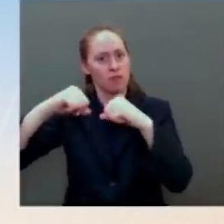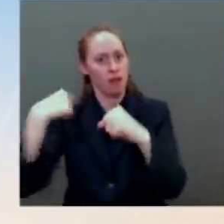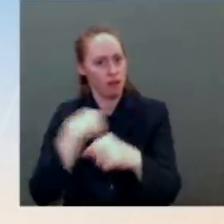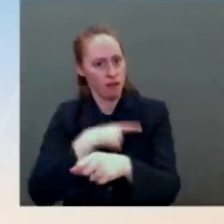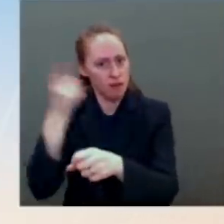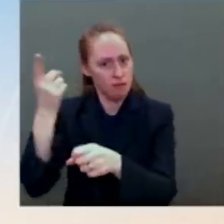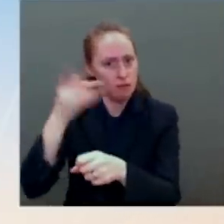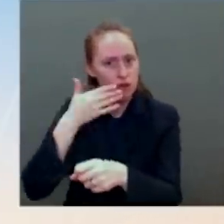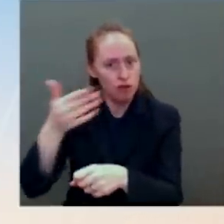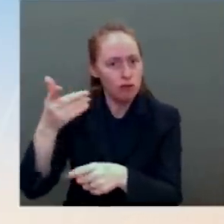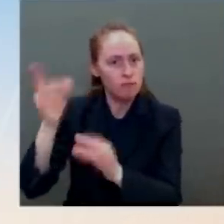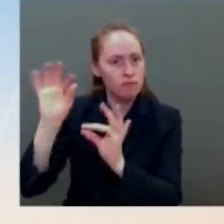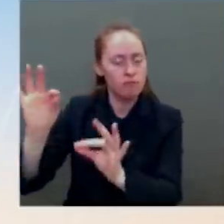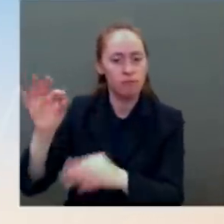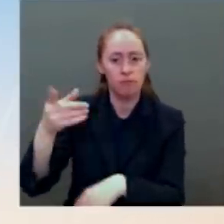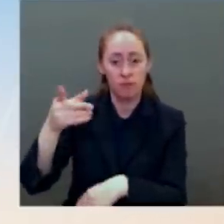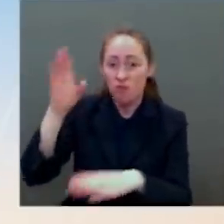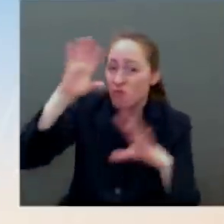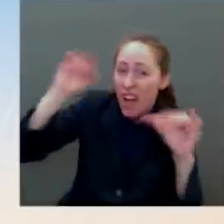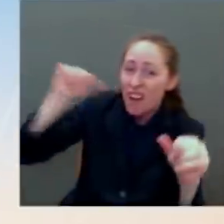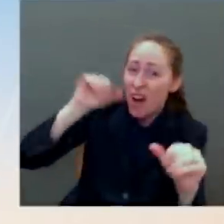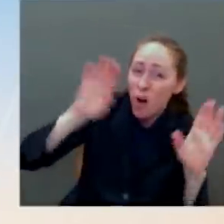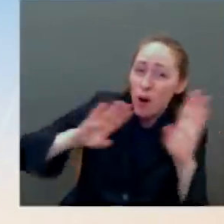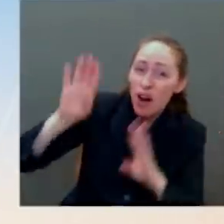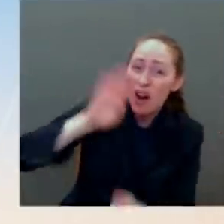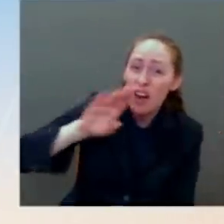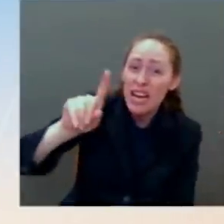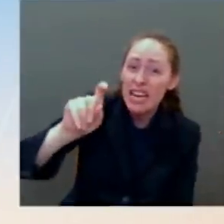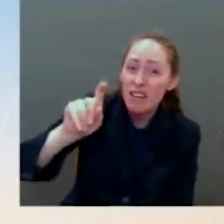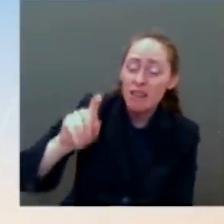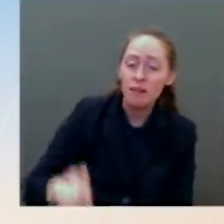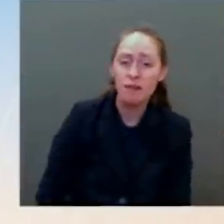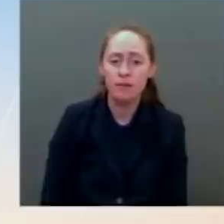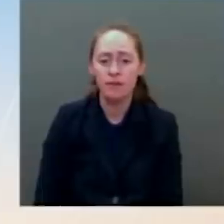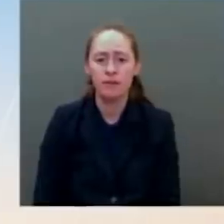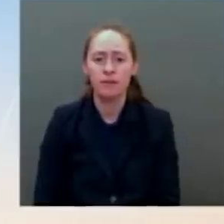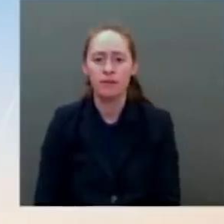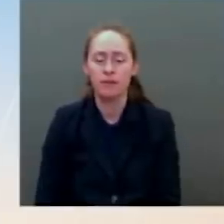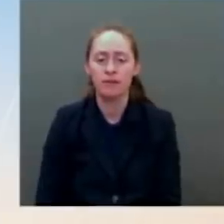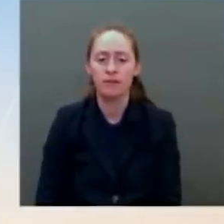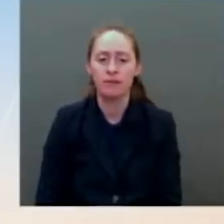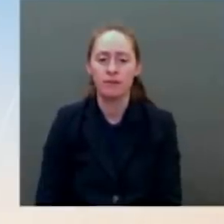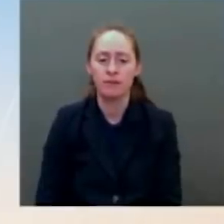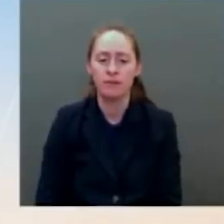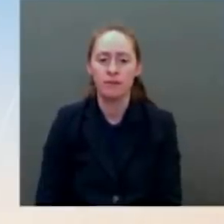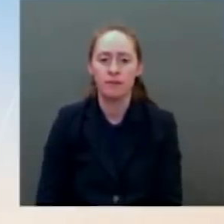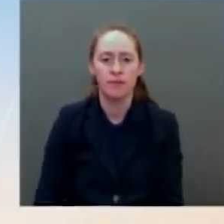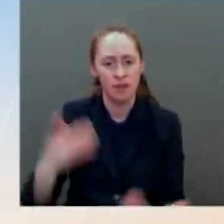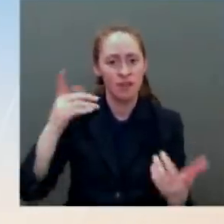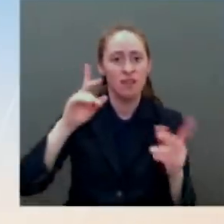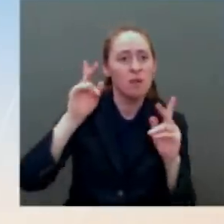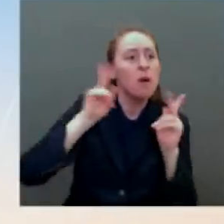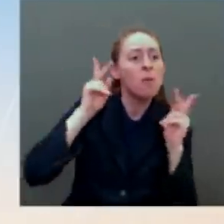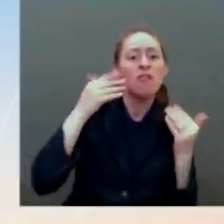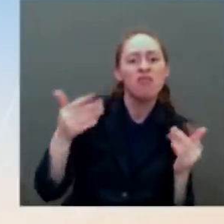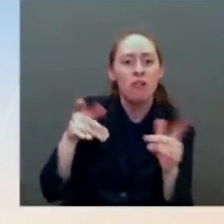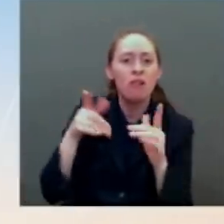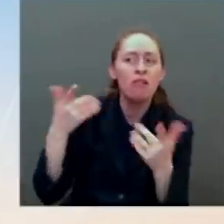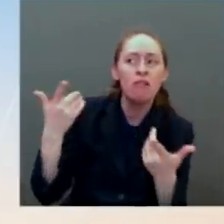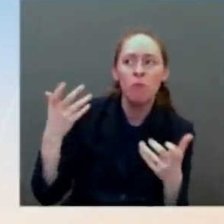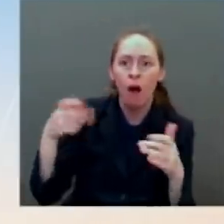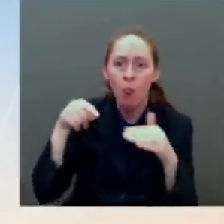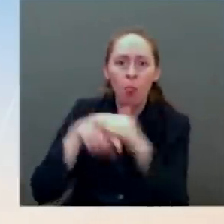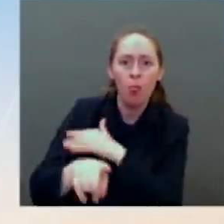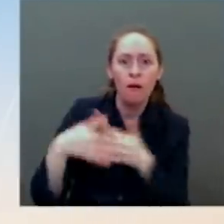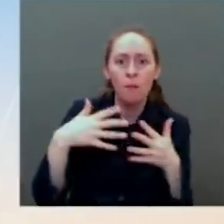holes in the southern border being exploited by people trying to come in and kill Americans? He's grateful to the Border Patrol for doing their job and stopping